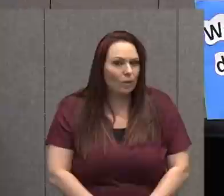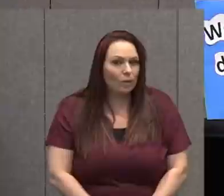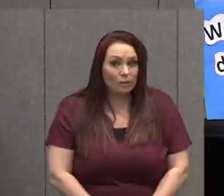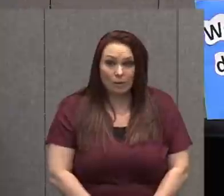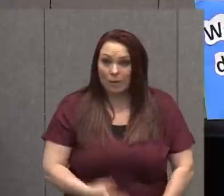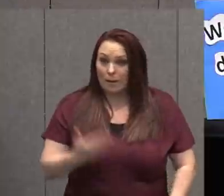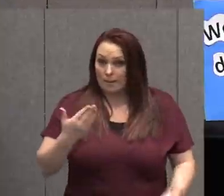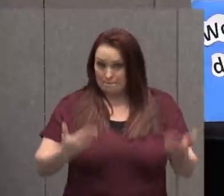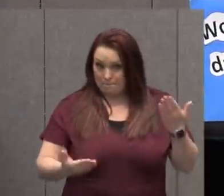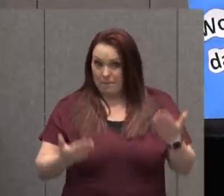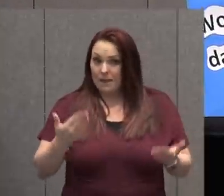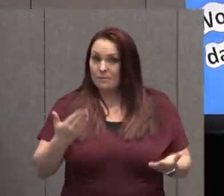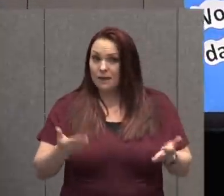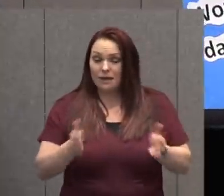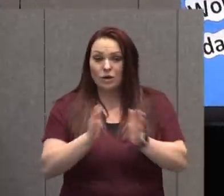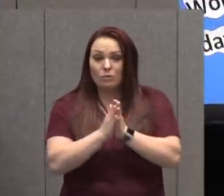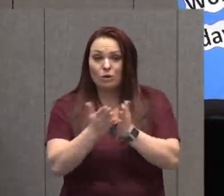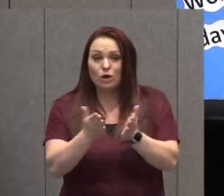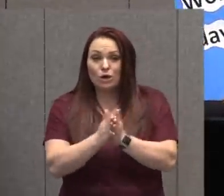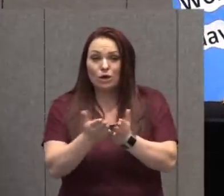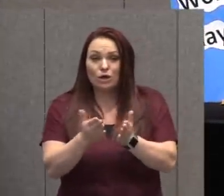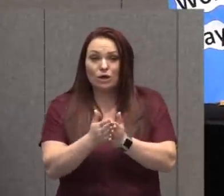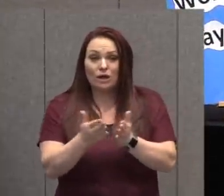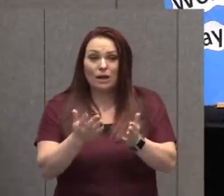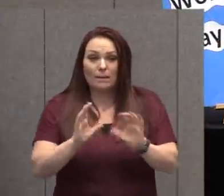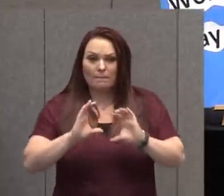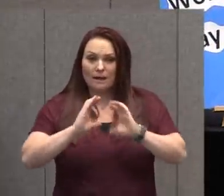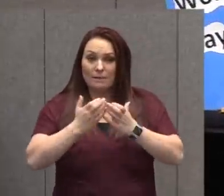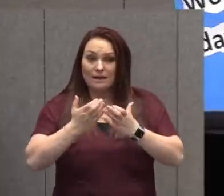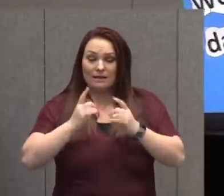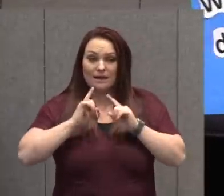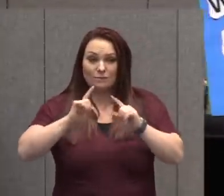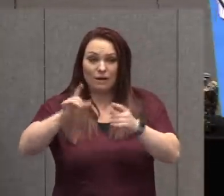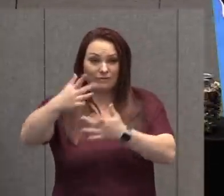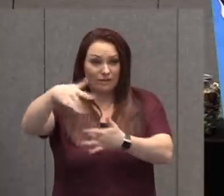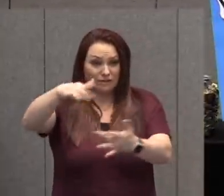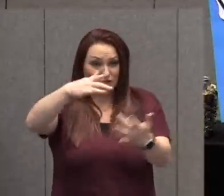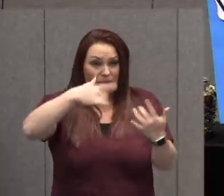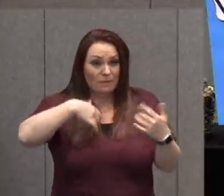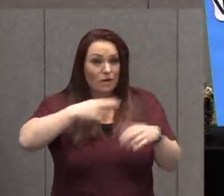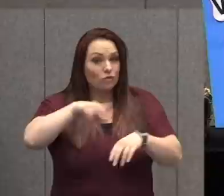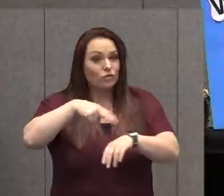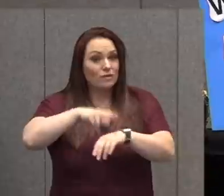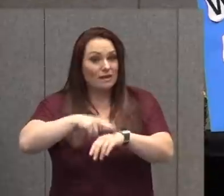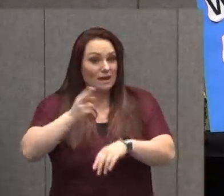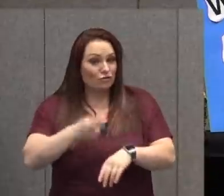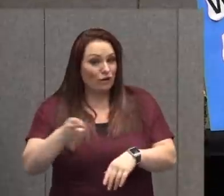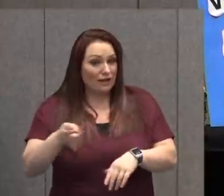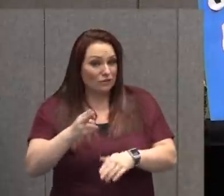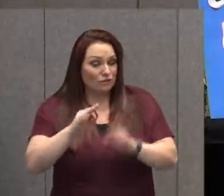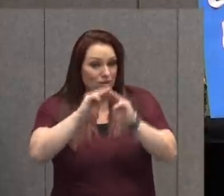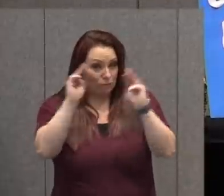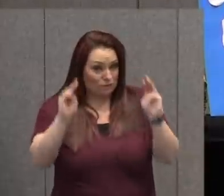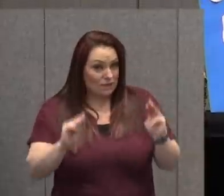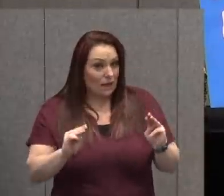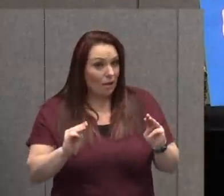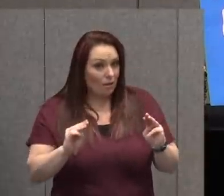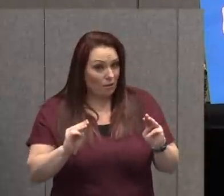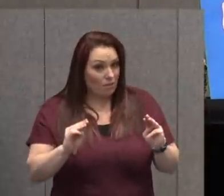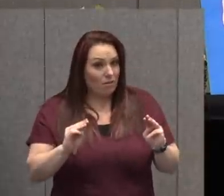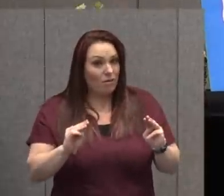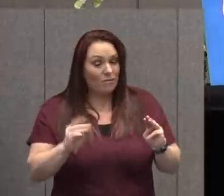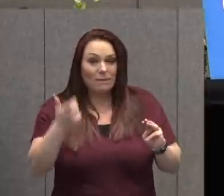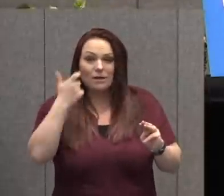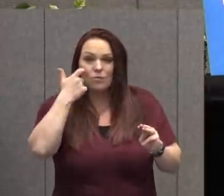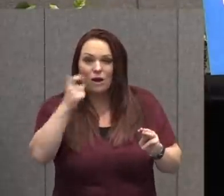Yeah, maybe in a book. Maybe your class took a field trip to the Natural History Museum. Ooh. Or maybe you watched a